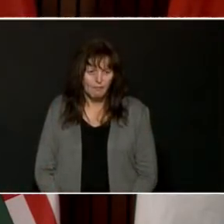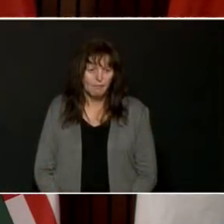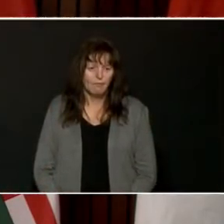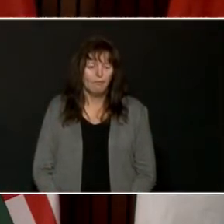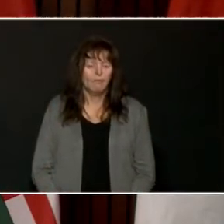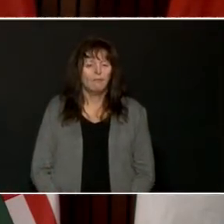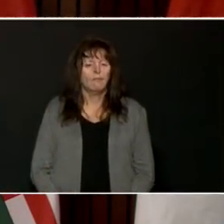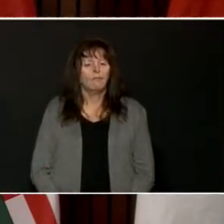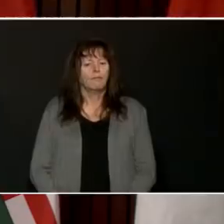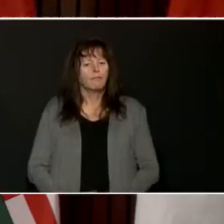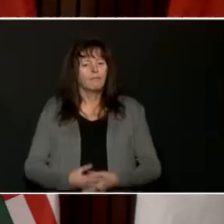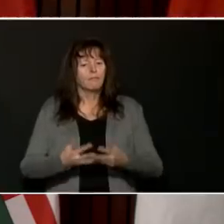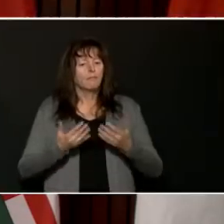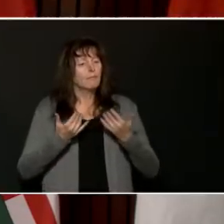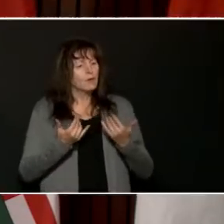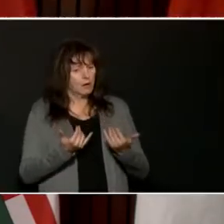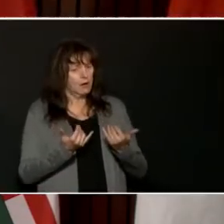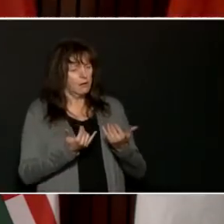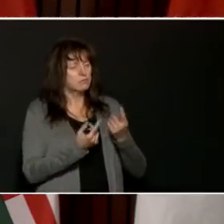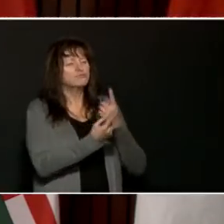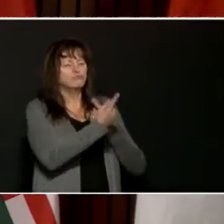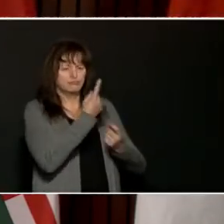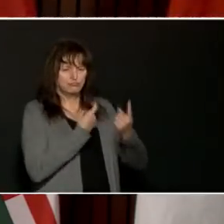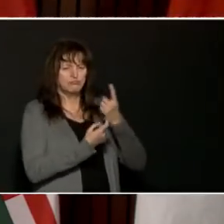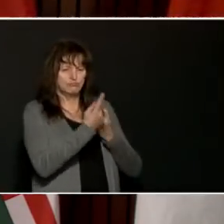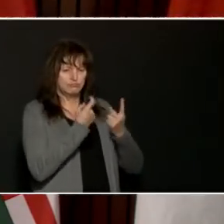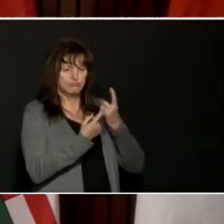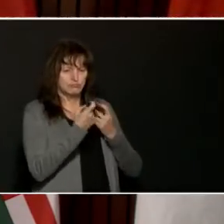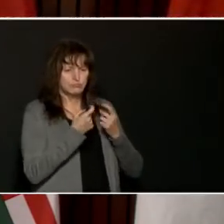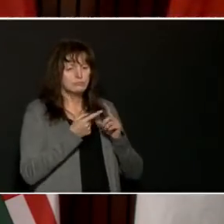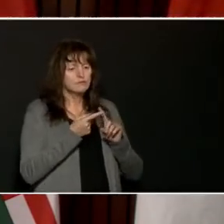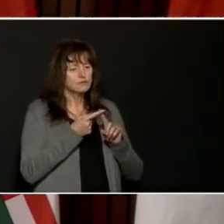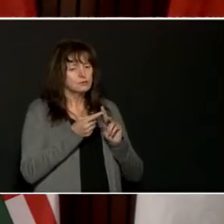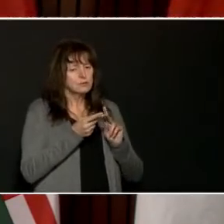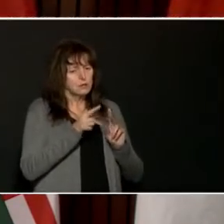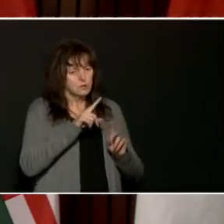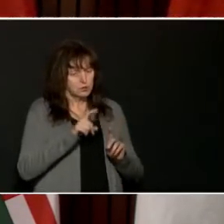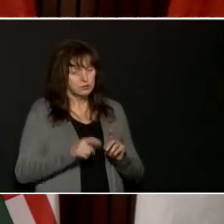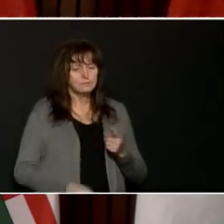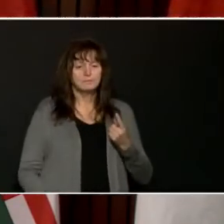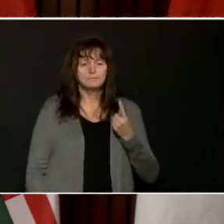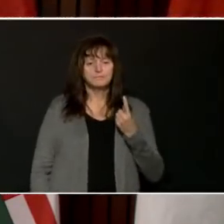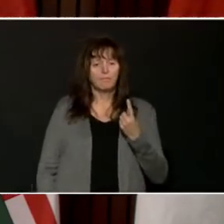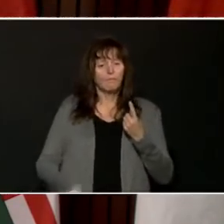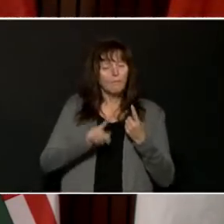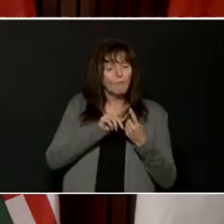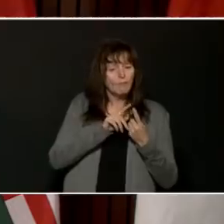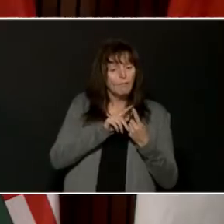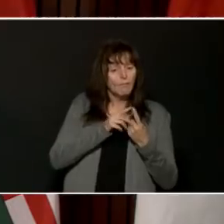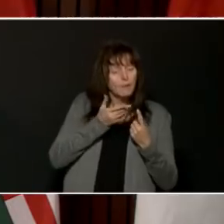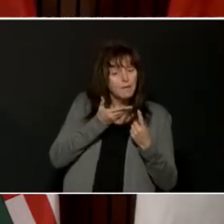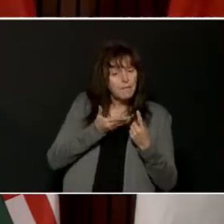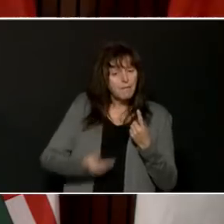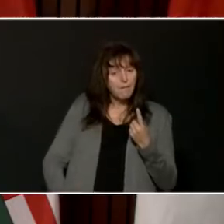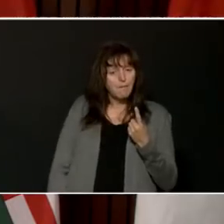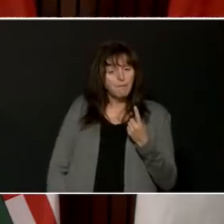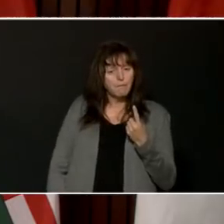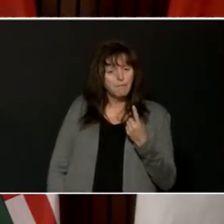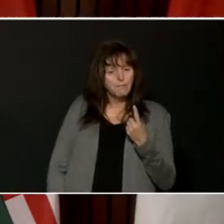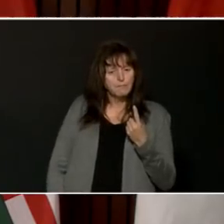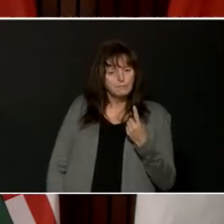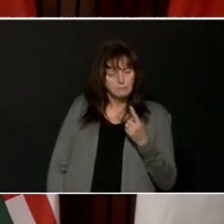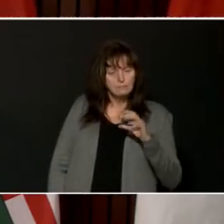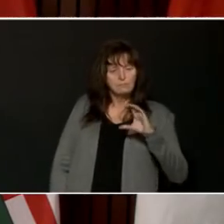Lines for questions. Just a reminder, one question, one follow-up. Over to the first question, please. From Christopher Harp